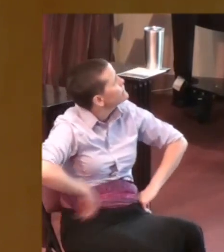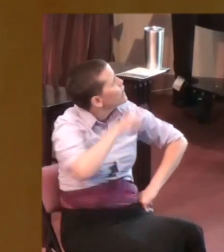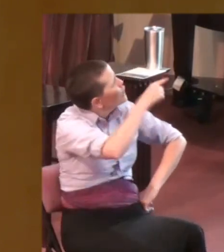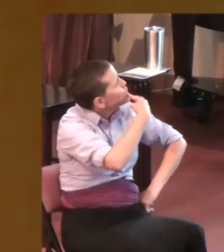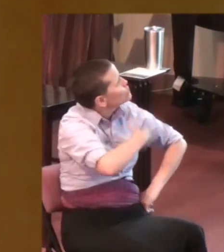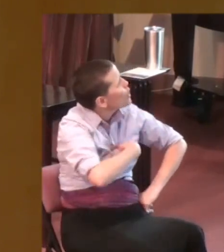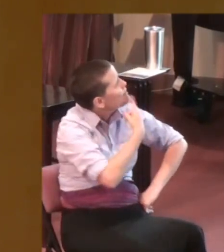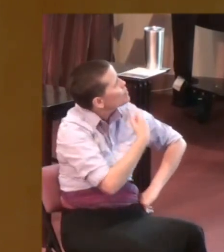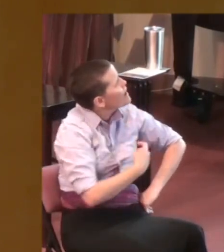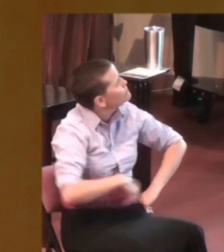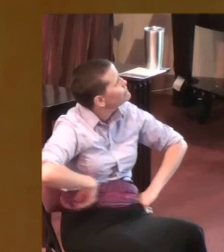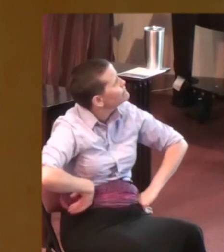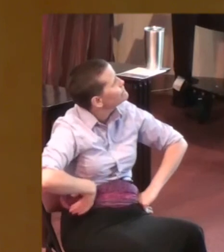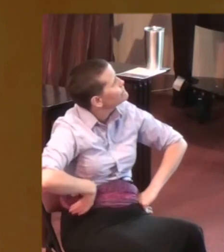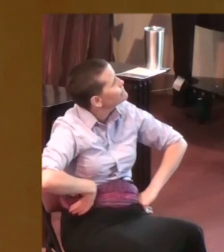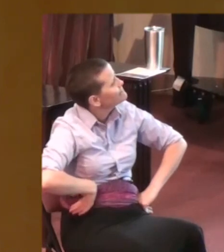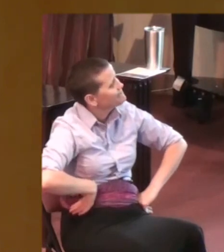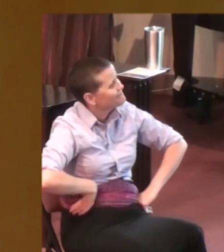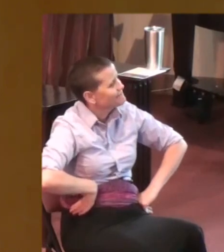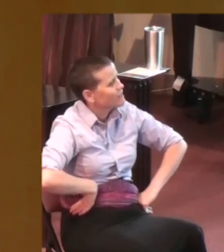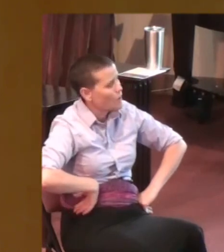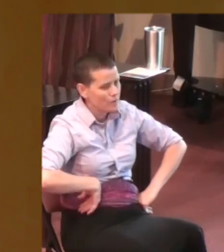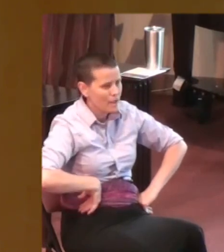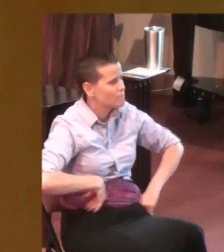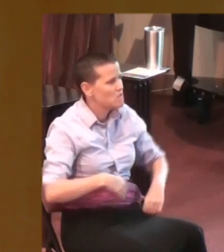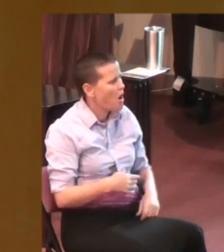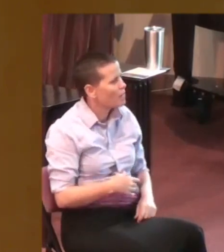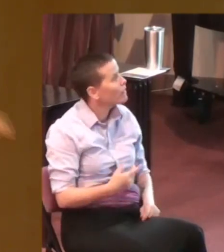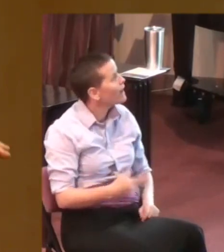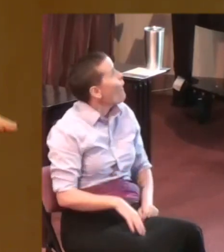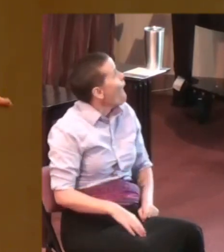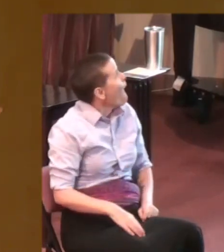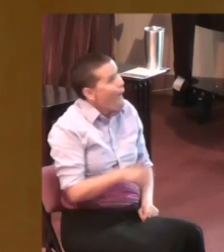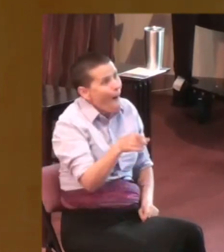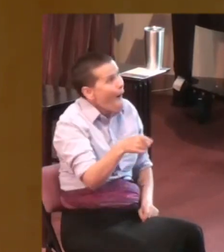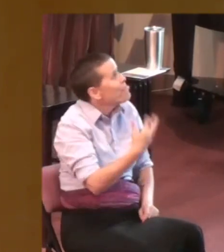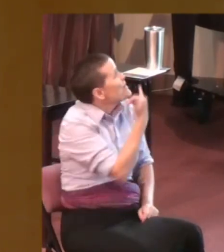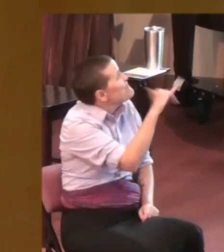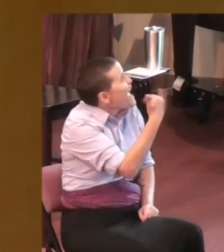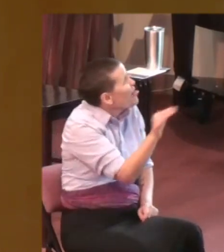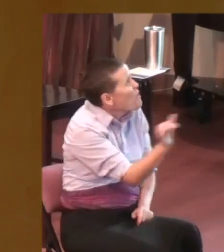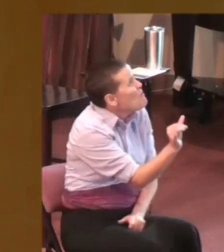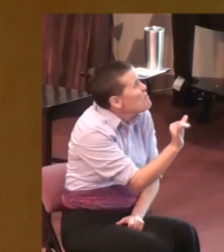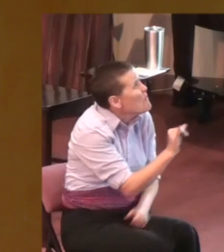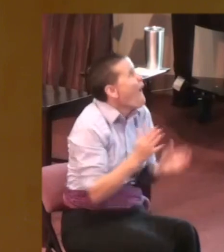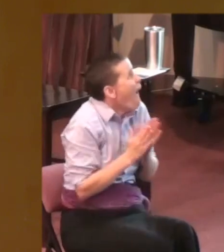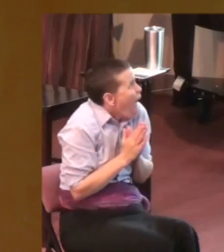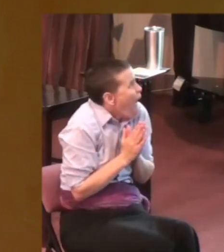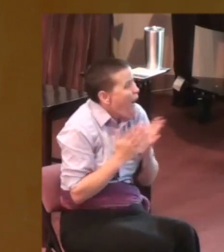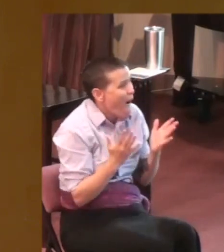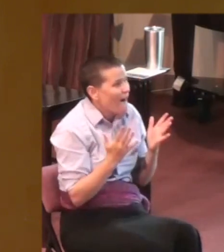Wow. They adapt. Be like a little child. Don't be the way you've been every day. I think it was Deming.